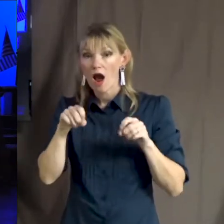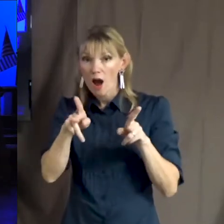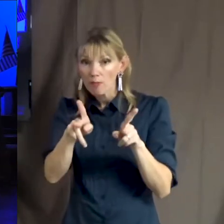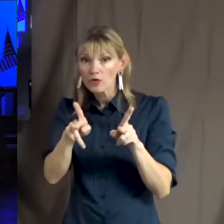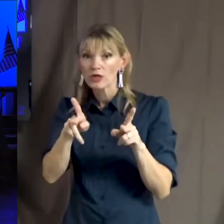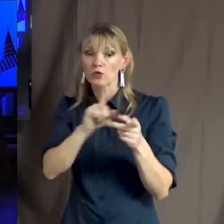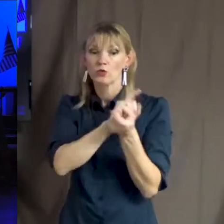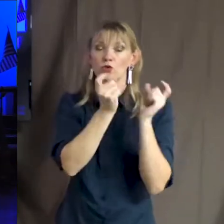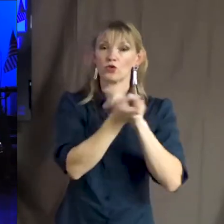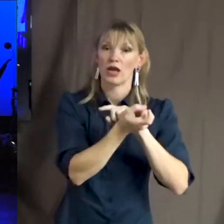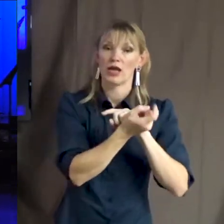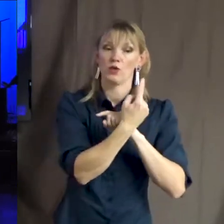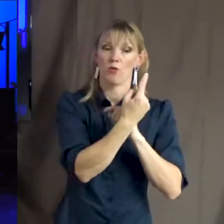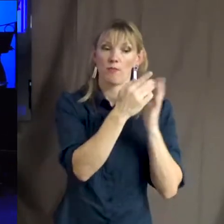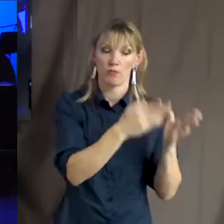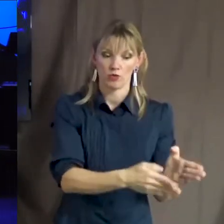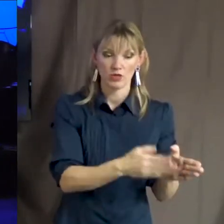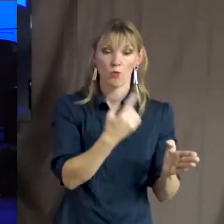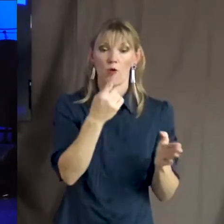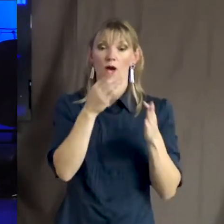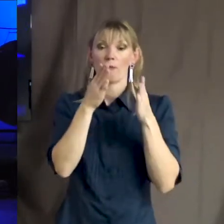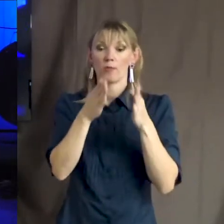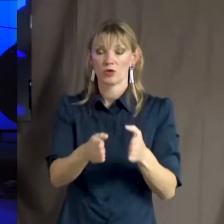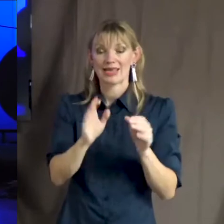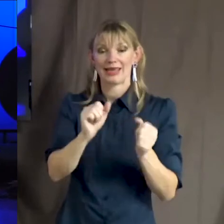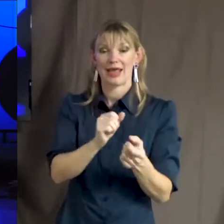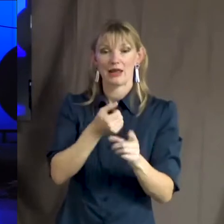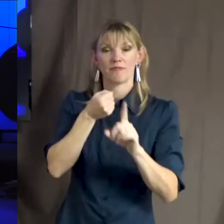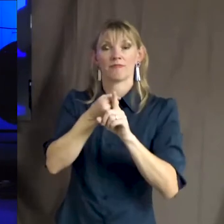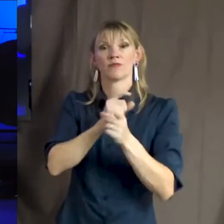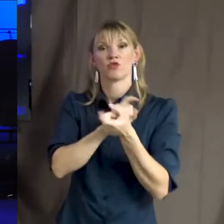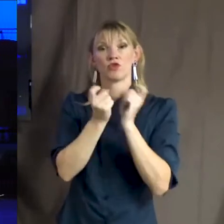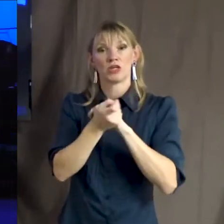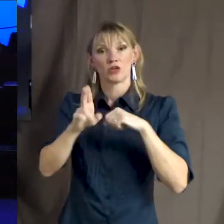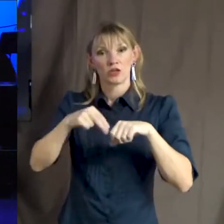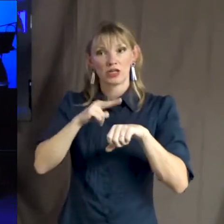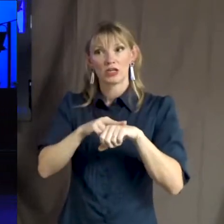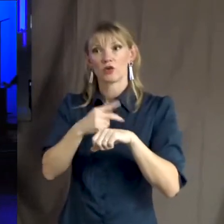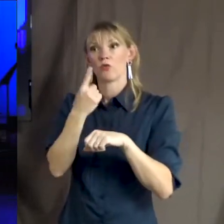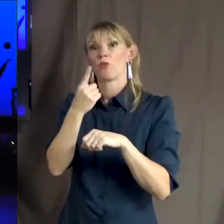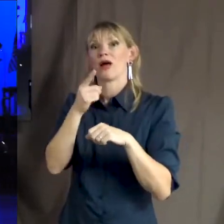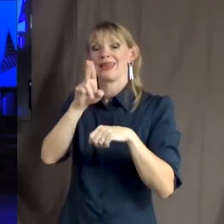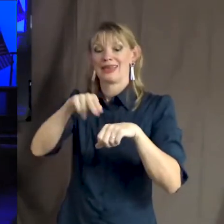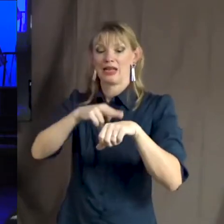person to change a nation, one nation to change the world.